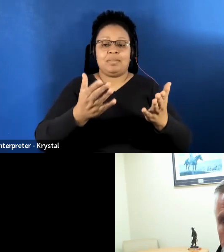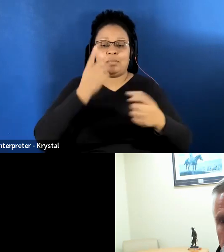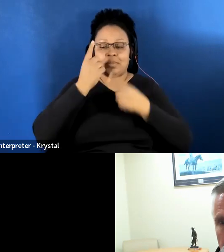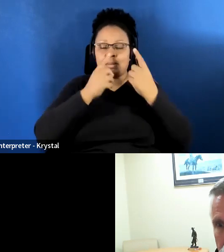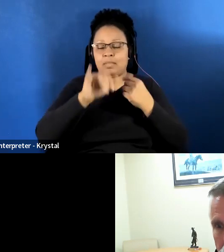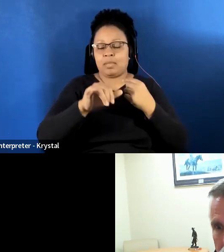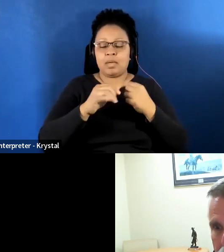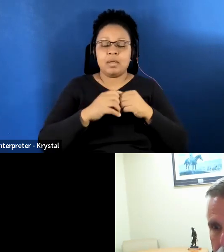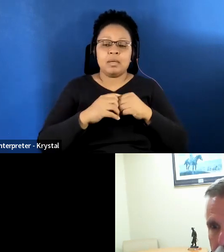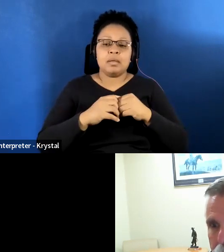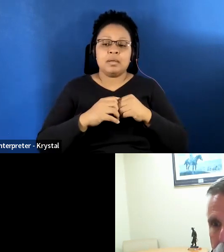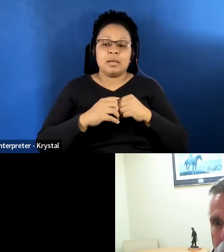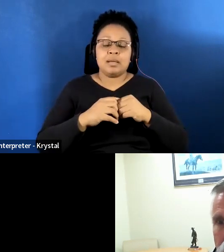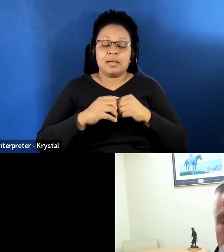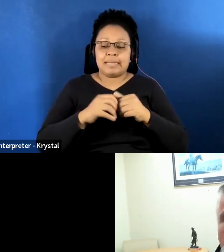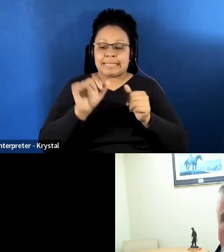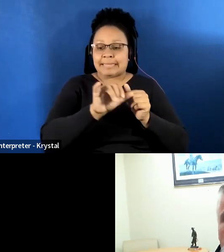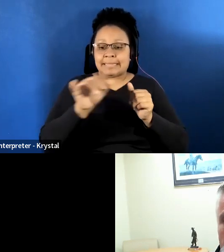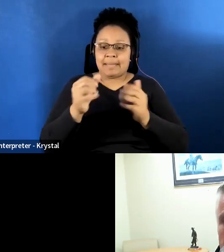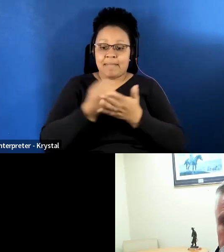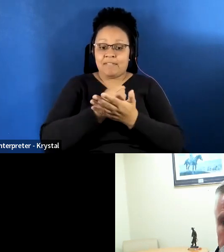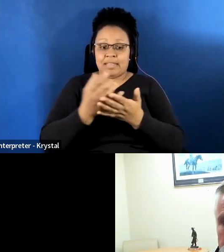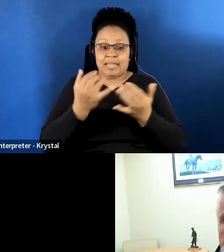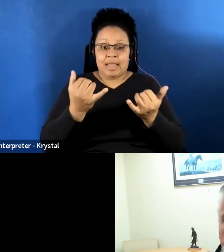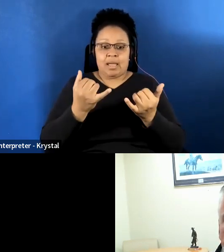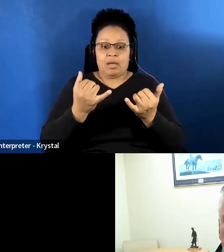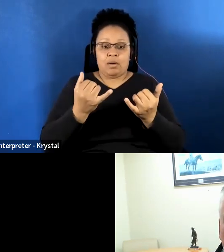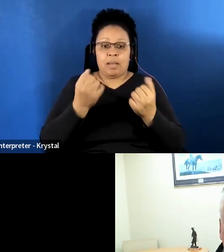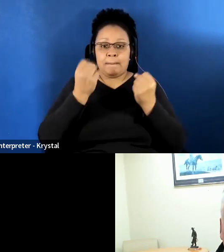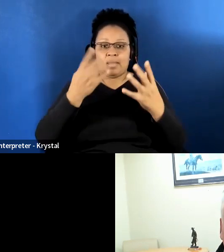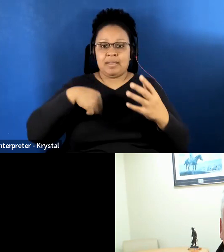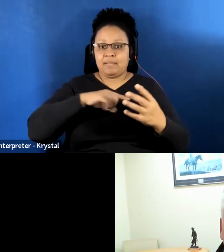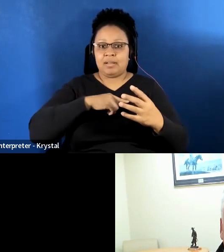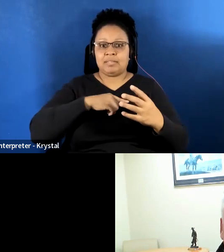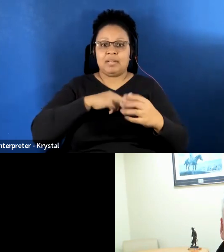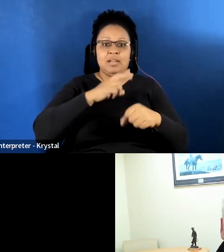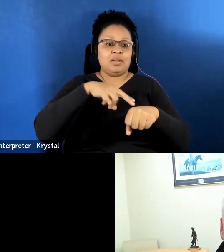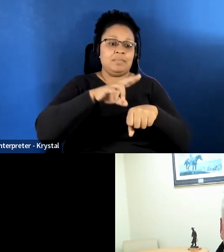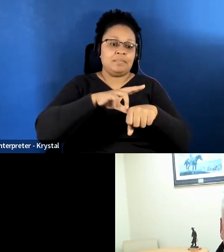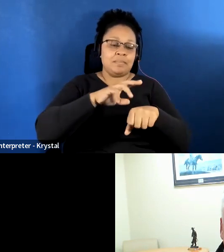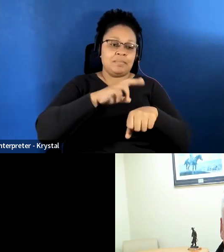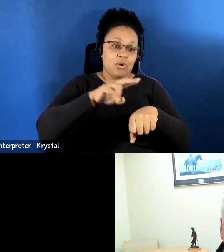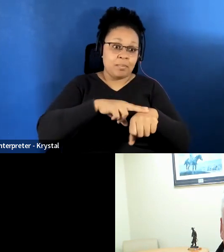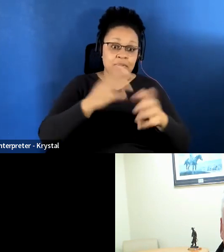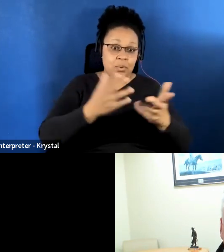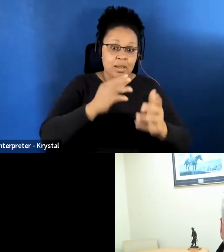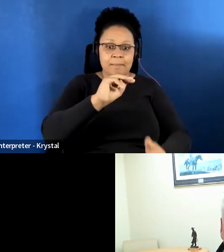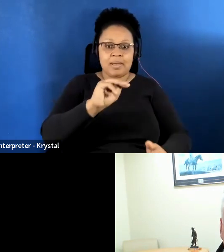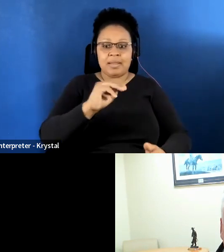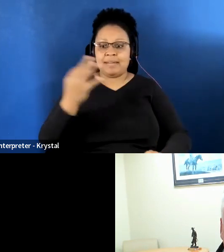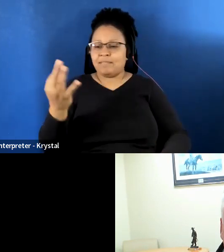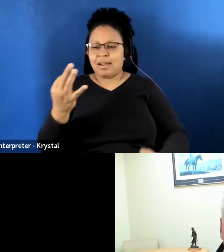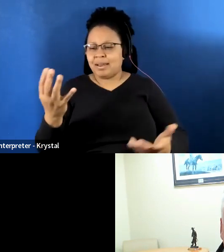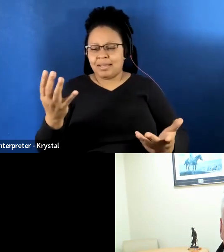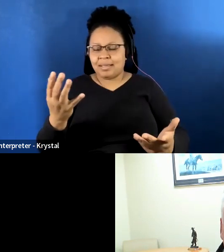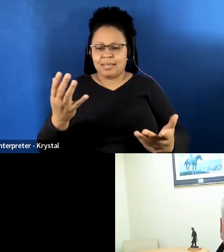think it's like everything else. Right now, we think that and for a lot of us, Monday and Friday is not even the norm. So it's funny what we think is the norm when it's really not the